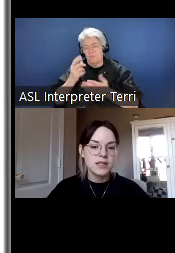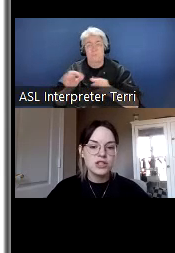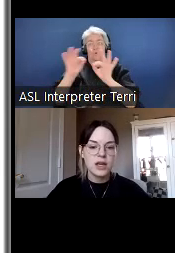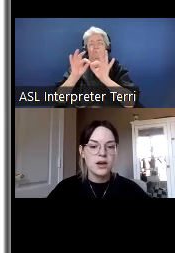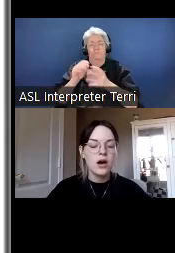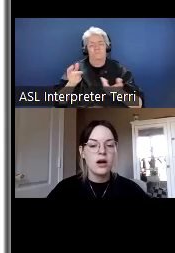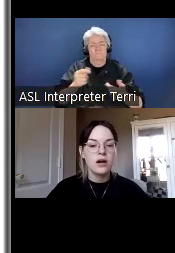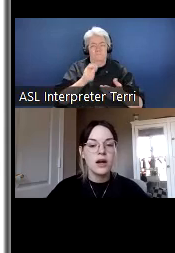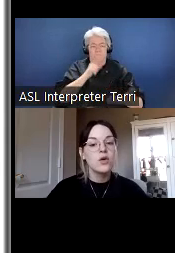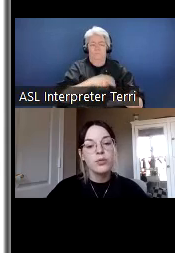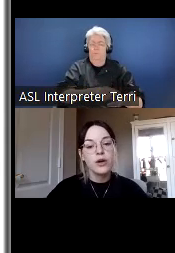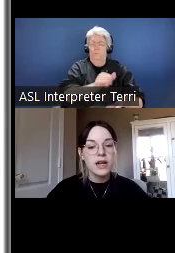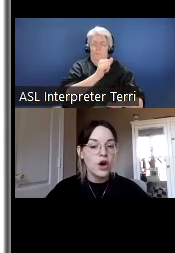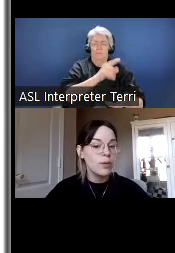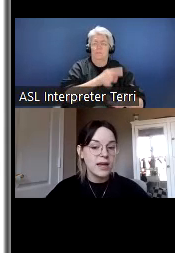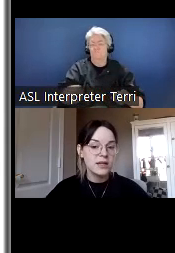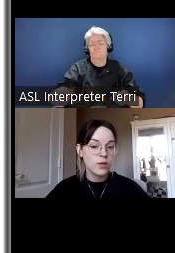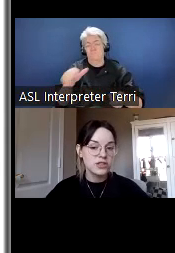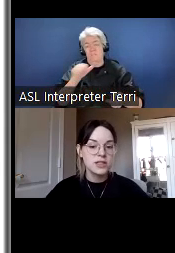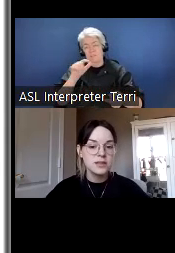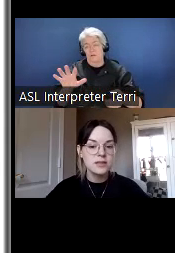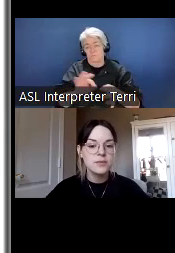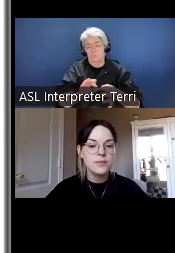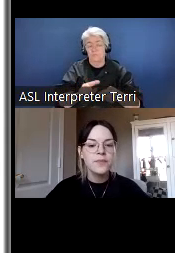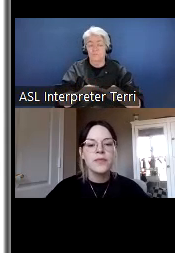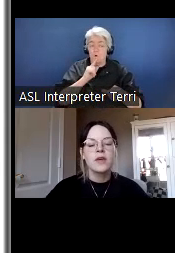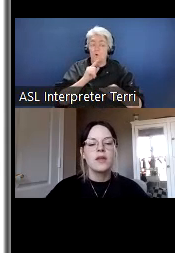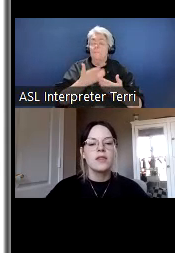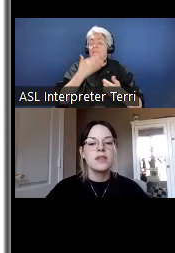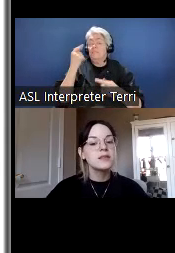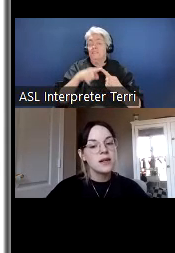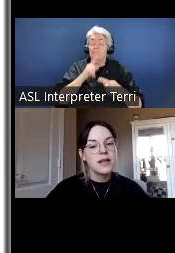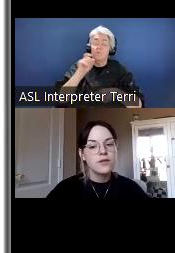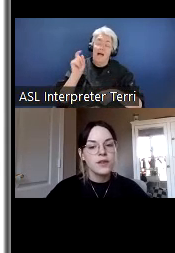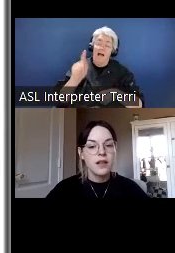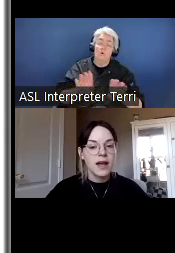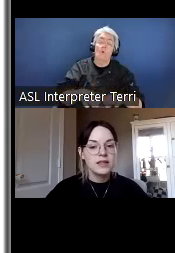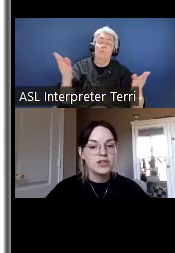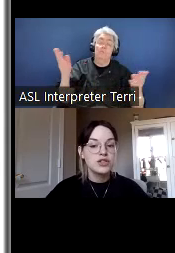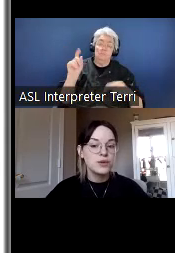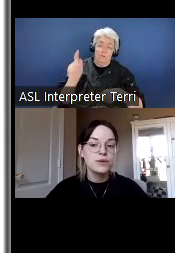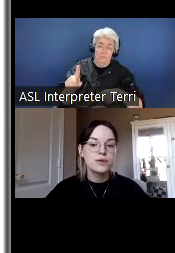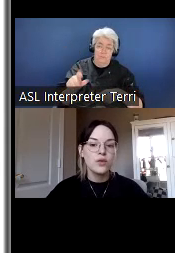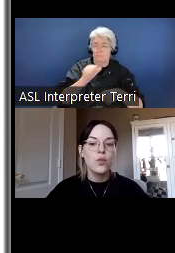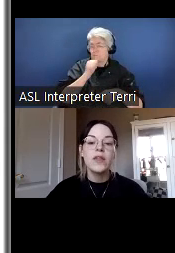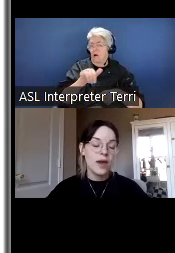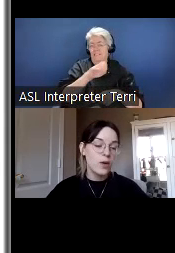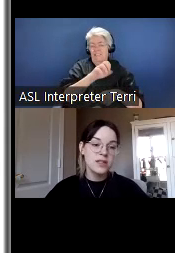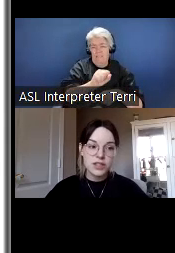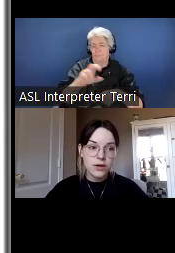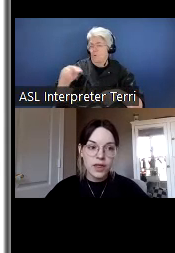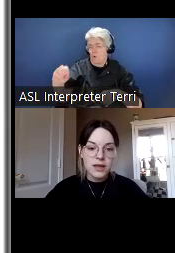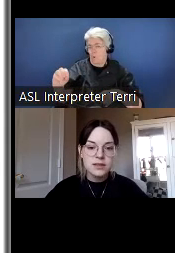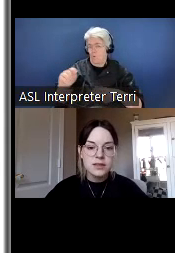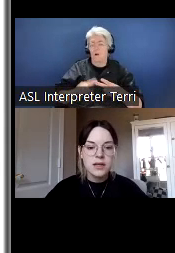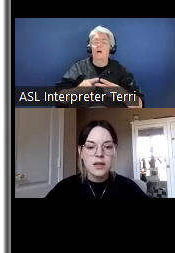this conversation are incorporating open-ended questions. These can allow for the client to choose what they